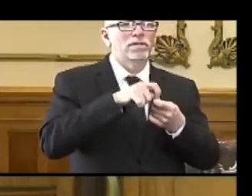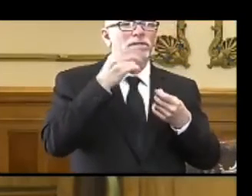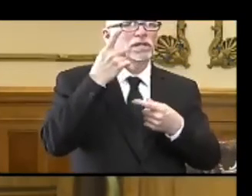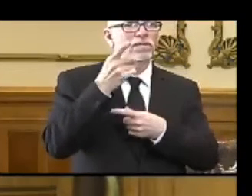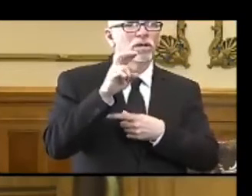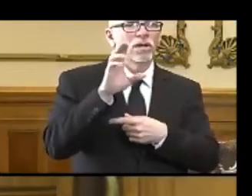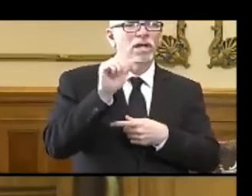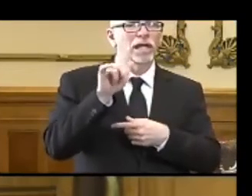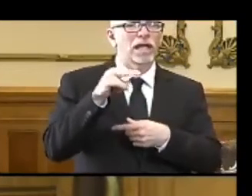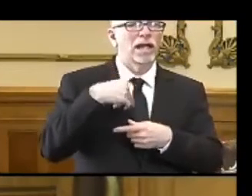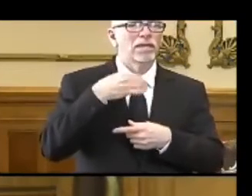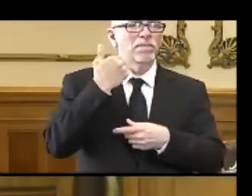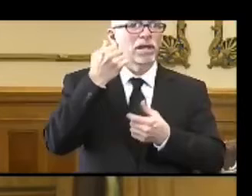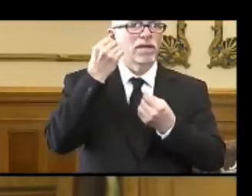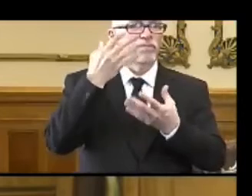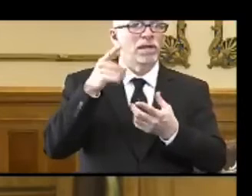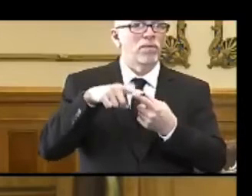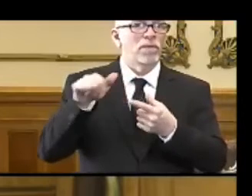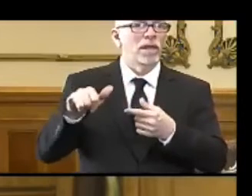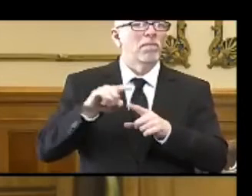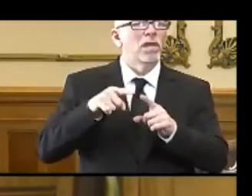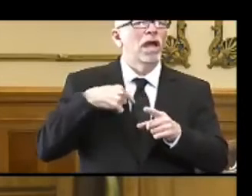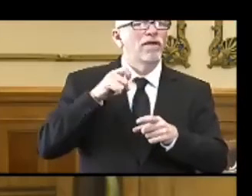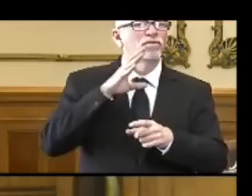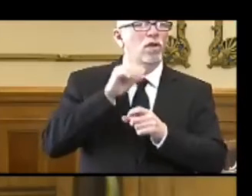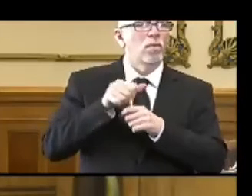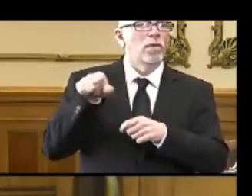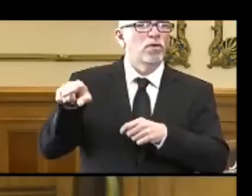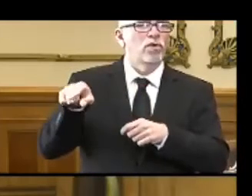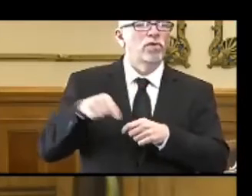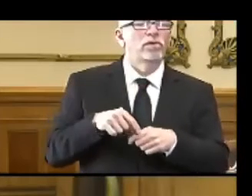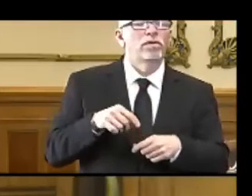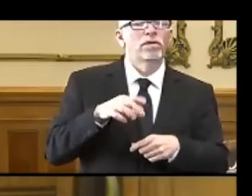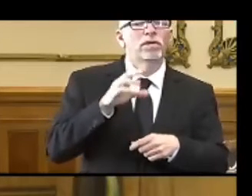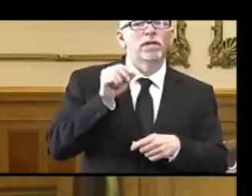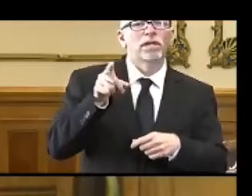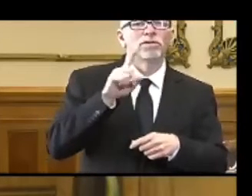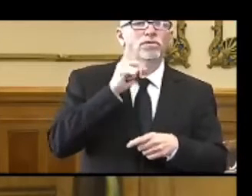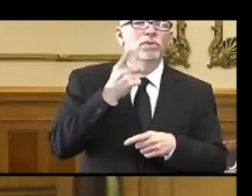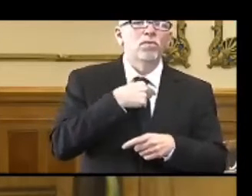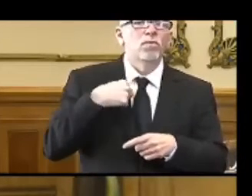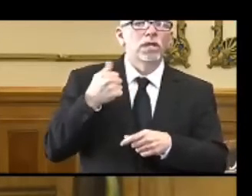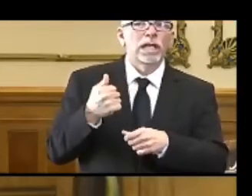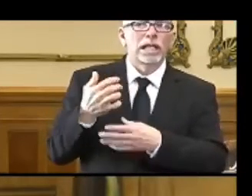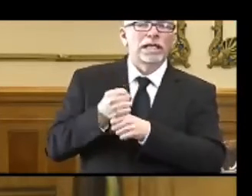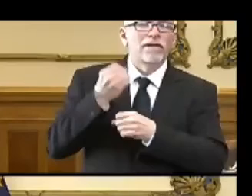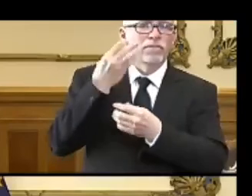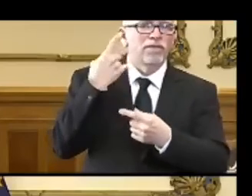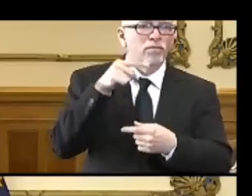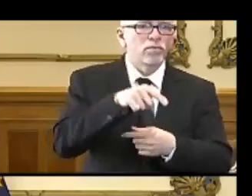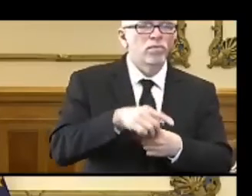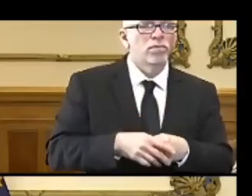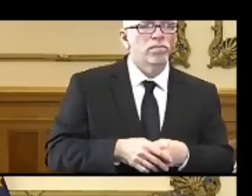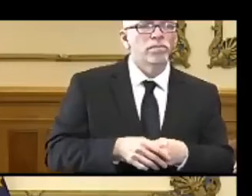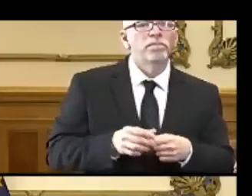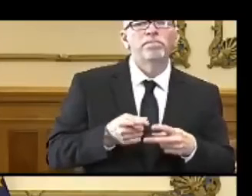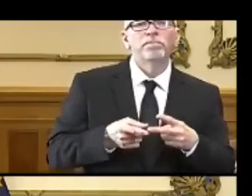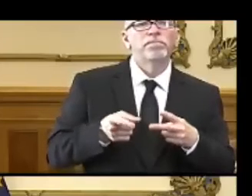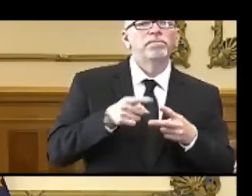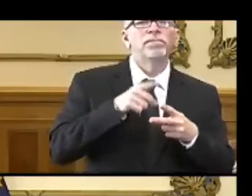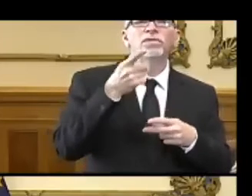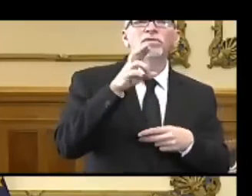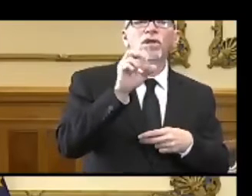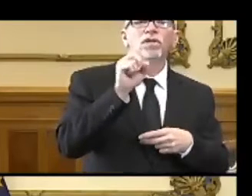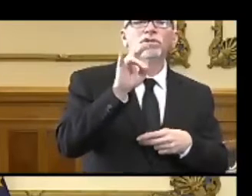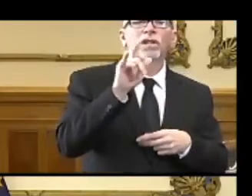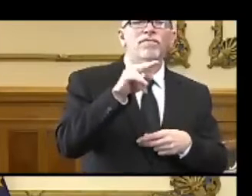Kane has a good idea about that, but I would have to talk with her, and certainly something we could get for you. Dr. Sullivan, you may